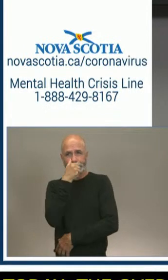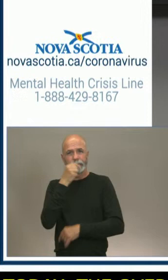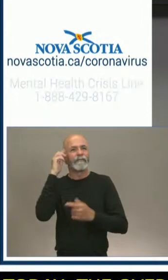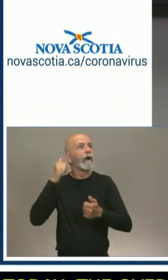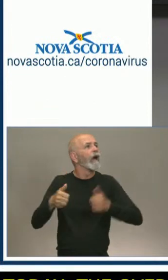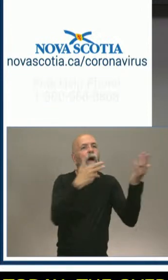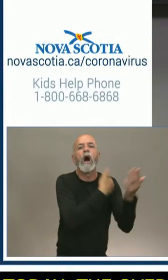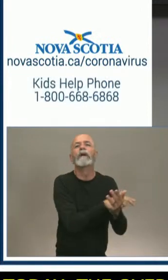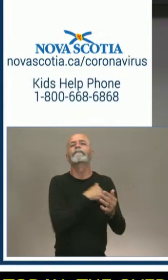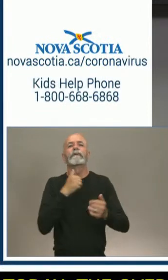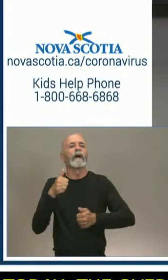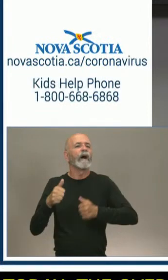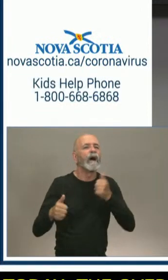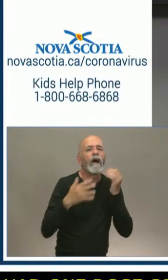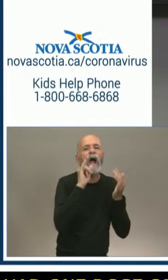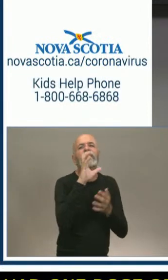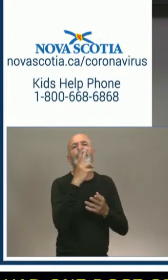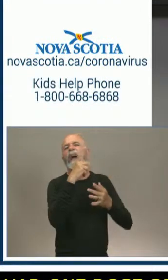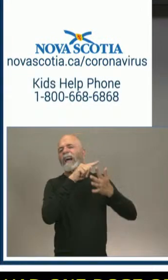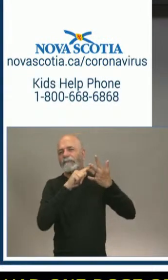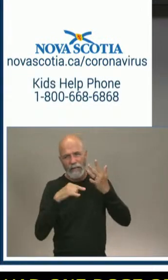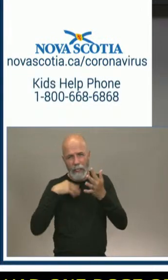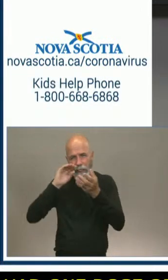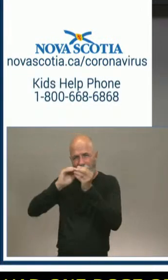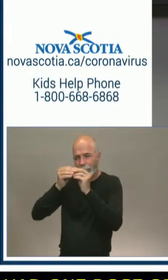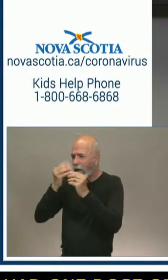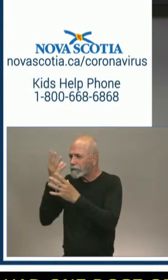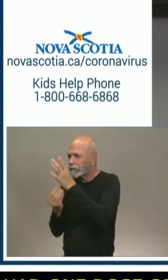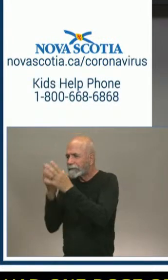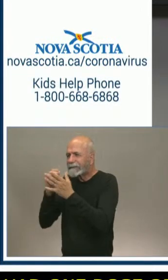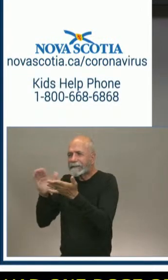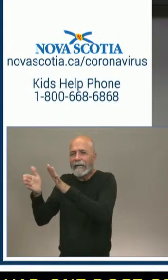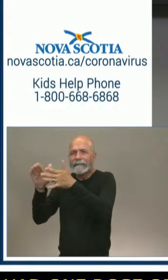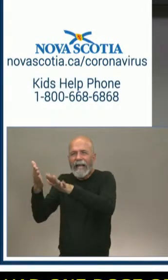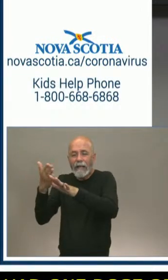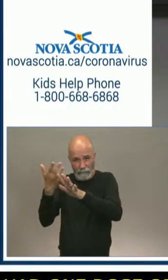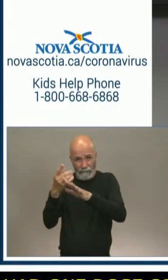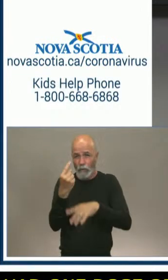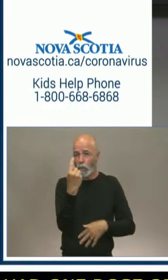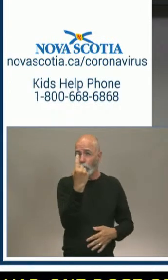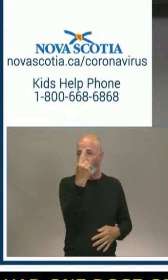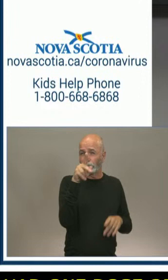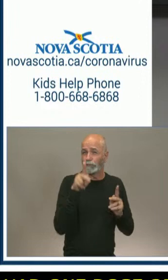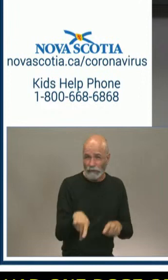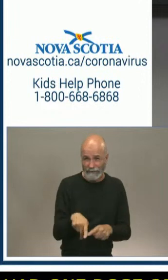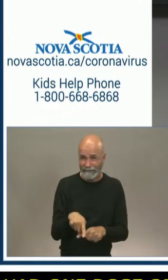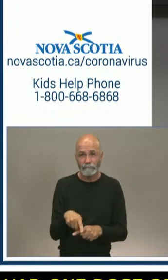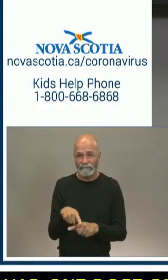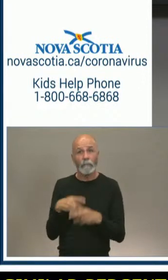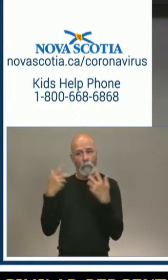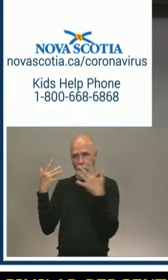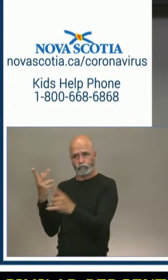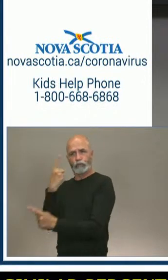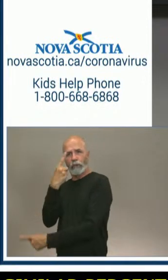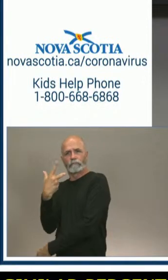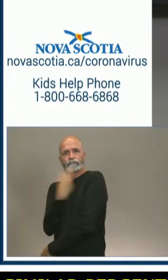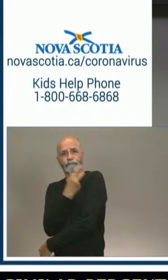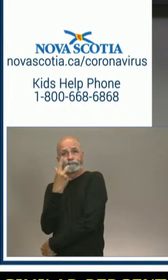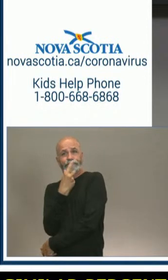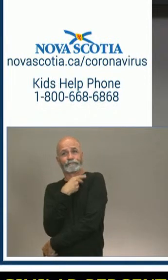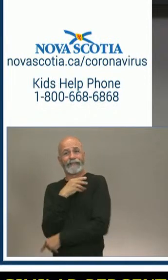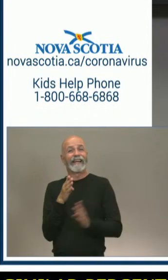low numbers of deaths. One death in somebody who had 2 doses of vaccine, at least 14 days.